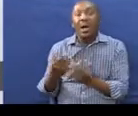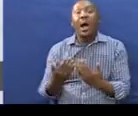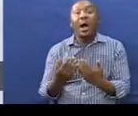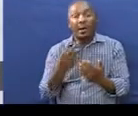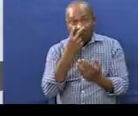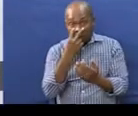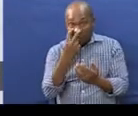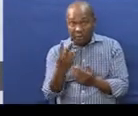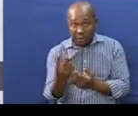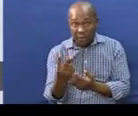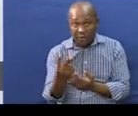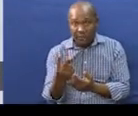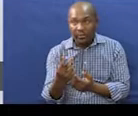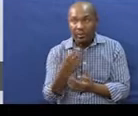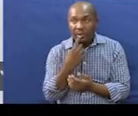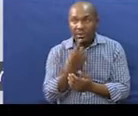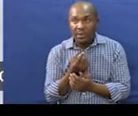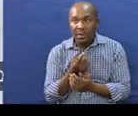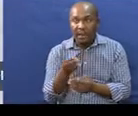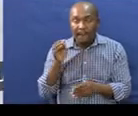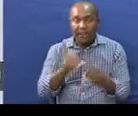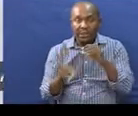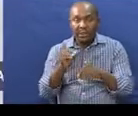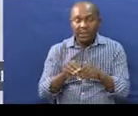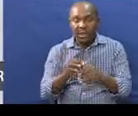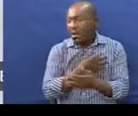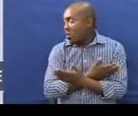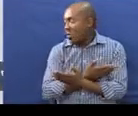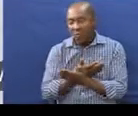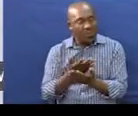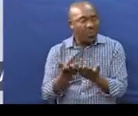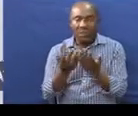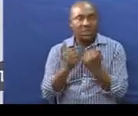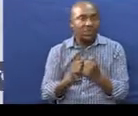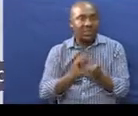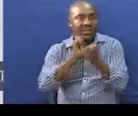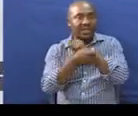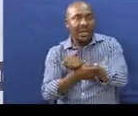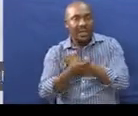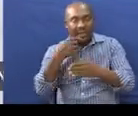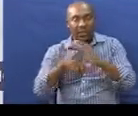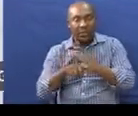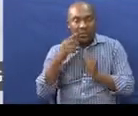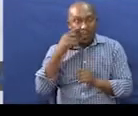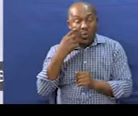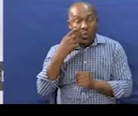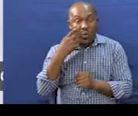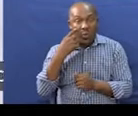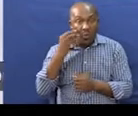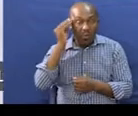the mixture will not turn into blue-black, but never write the mixture did not turn.